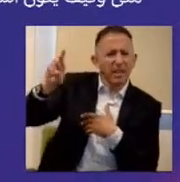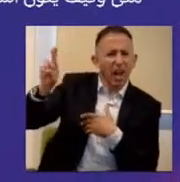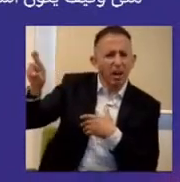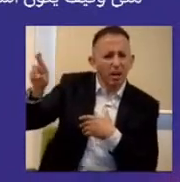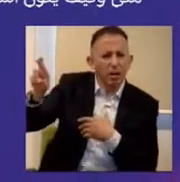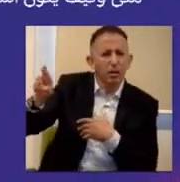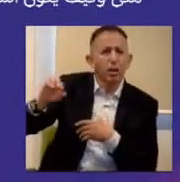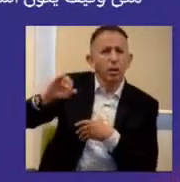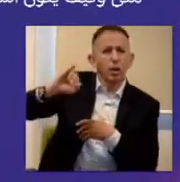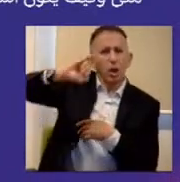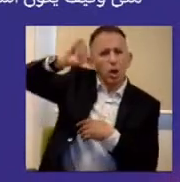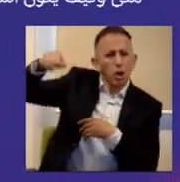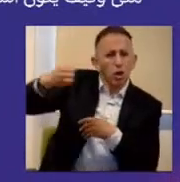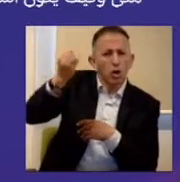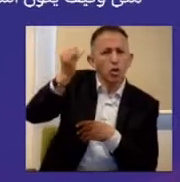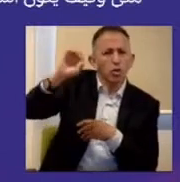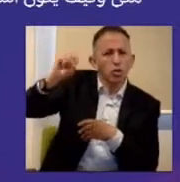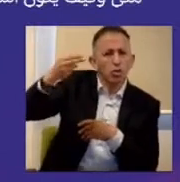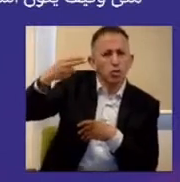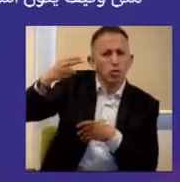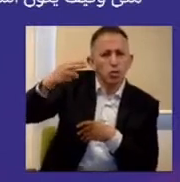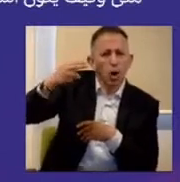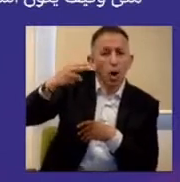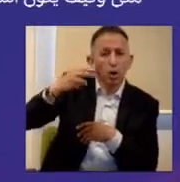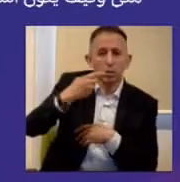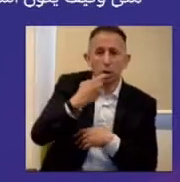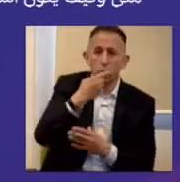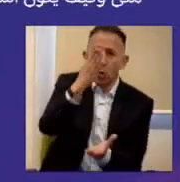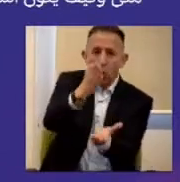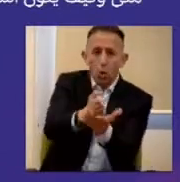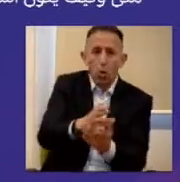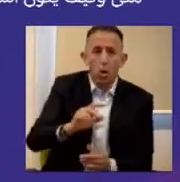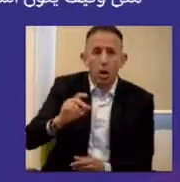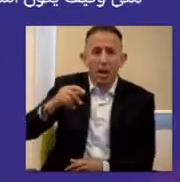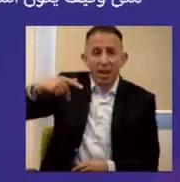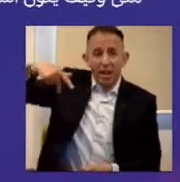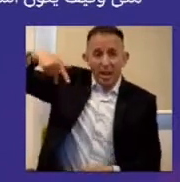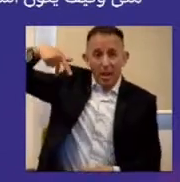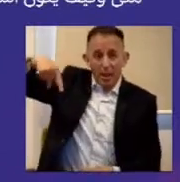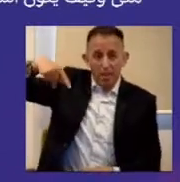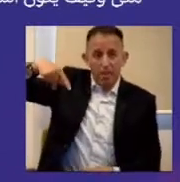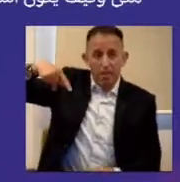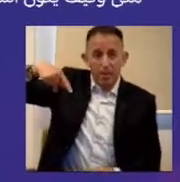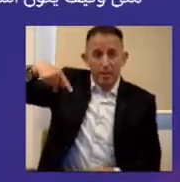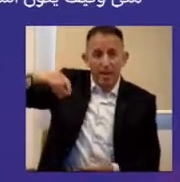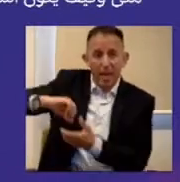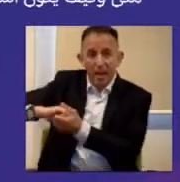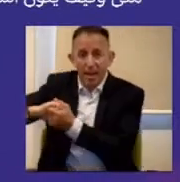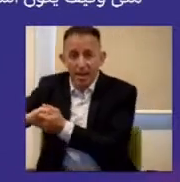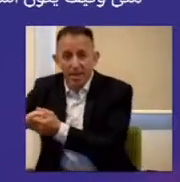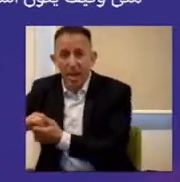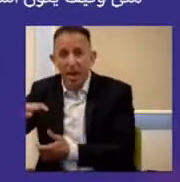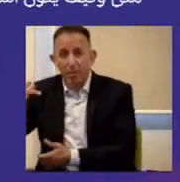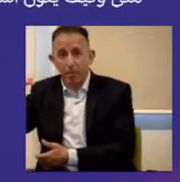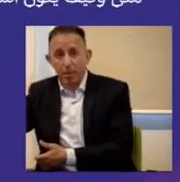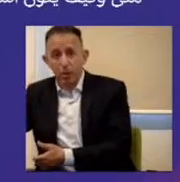Is one of them a partner of a honest person partnered with a dishonest one? What's your